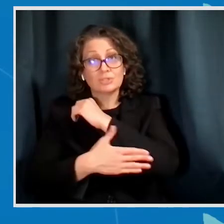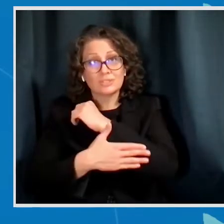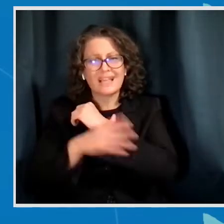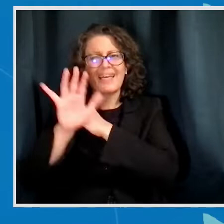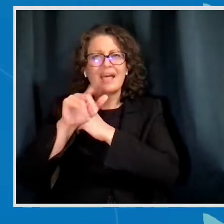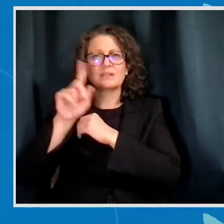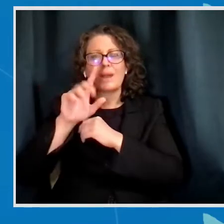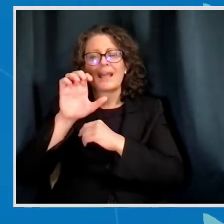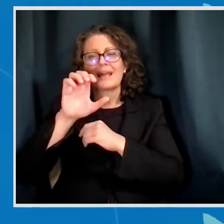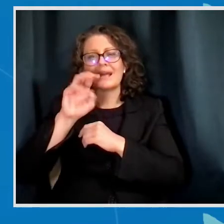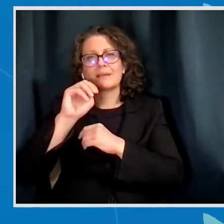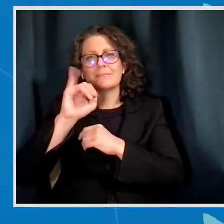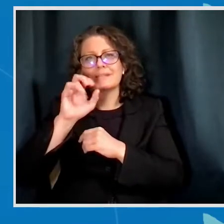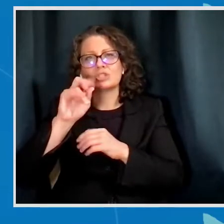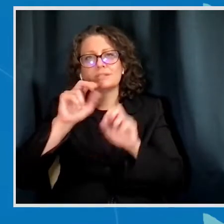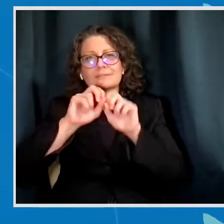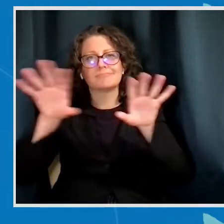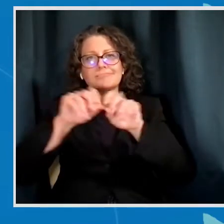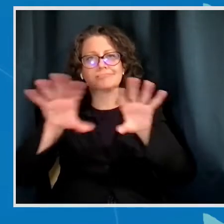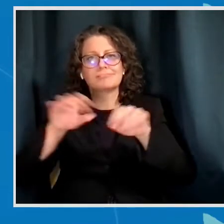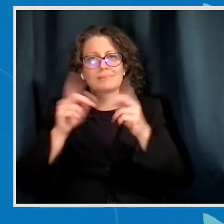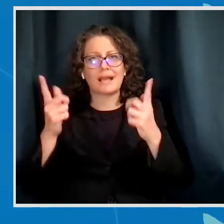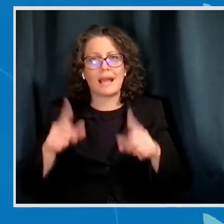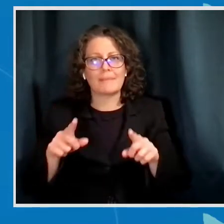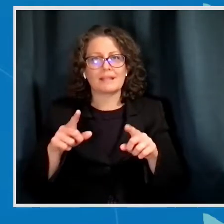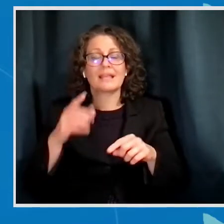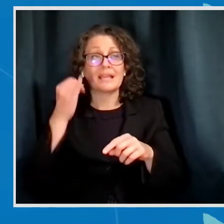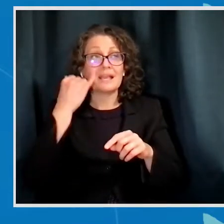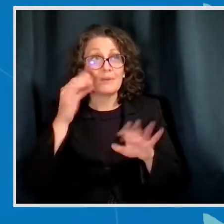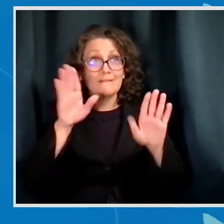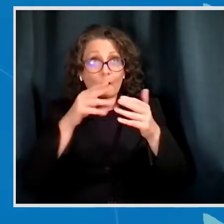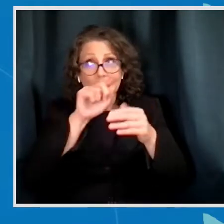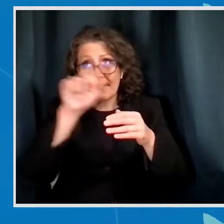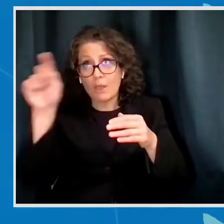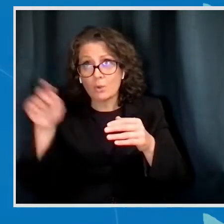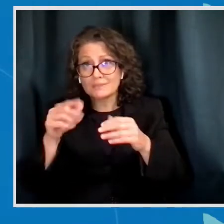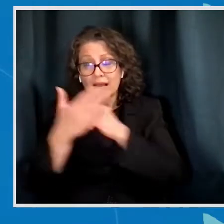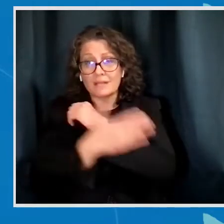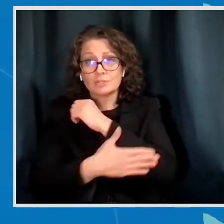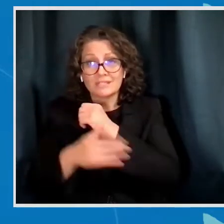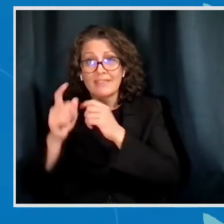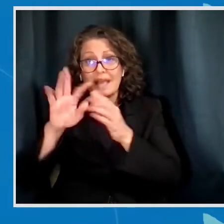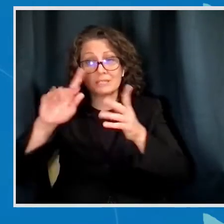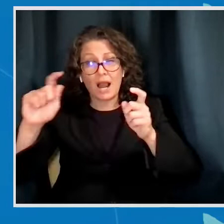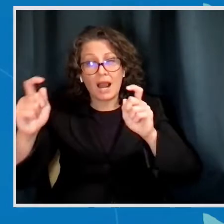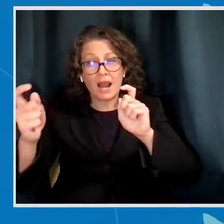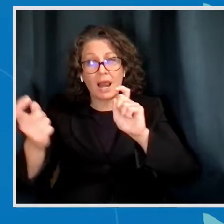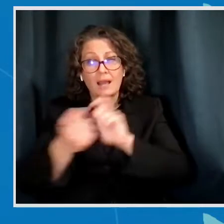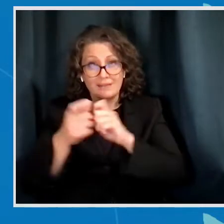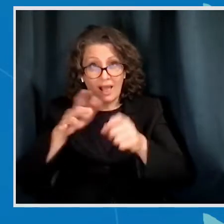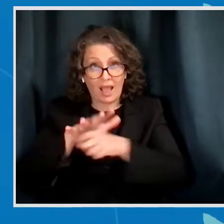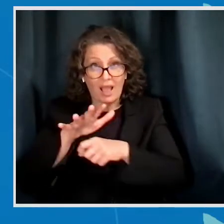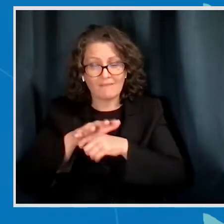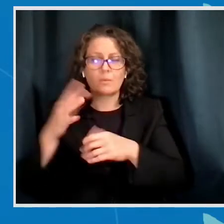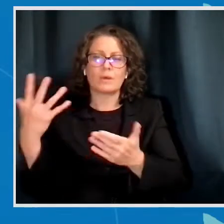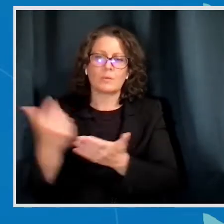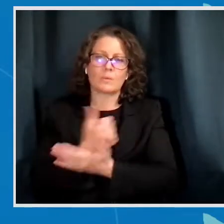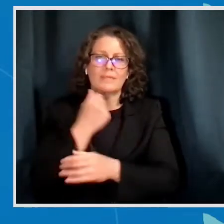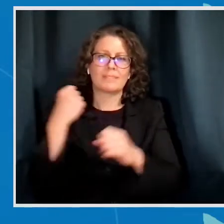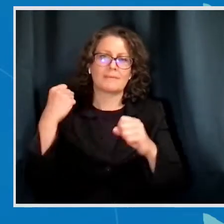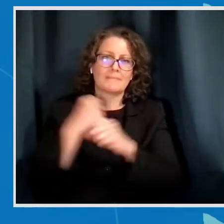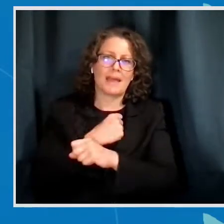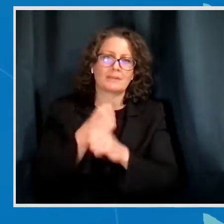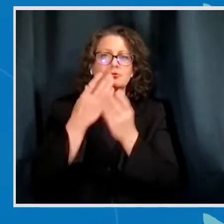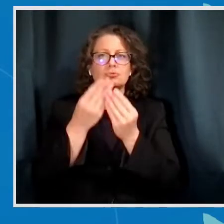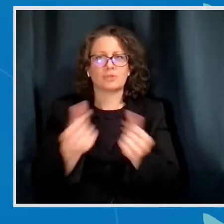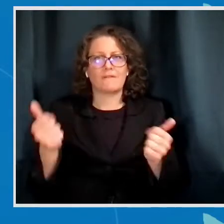those emissions and those countries begin to move and do adequately, we're going to win this battle. We're going to solve the problem. But to get